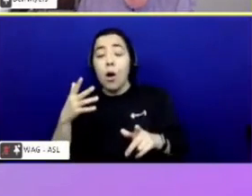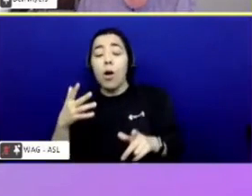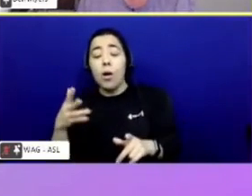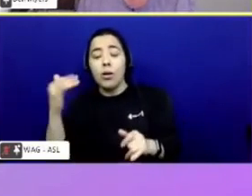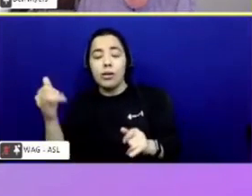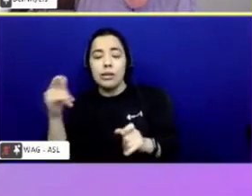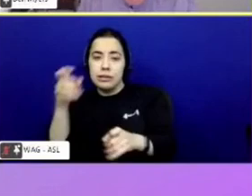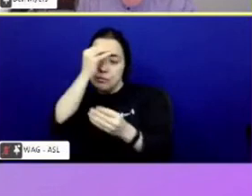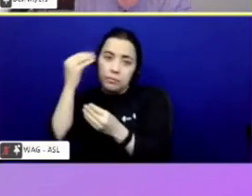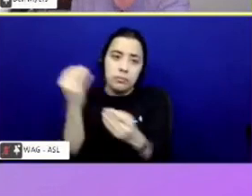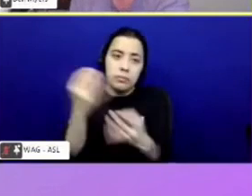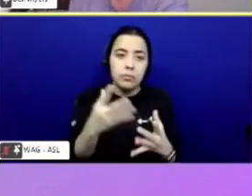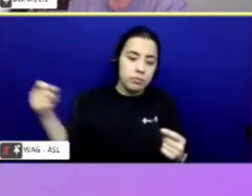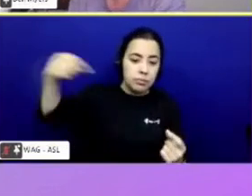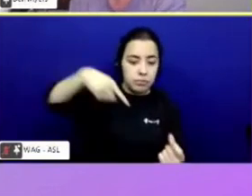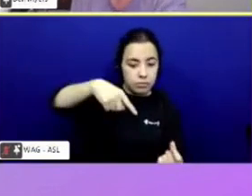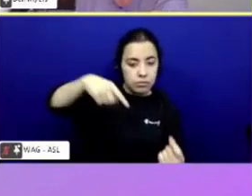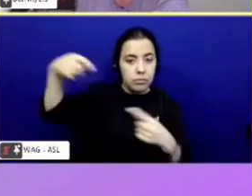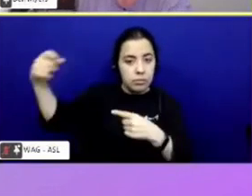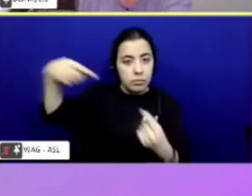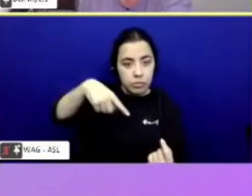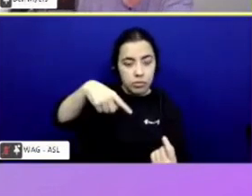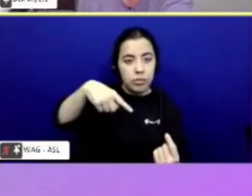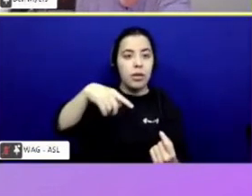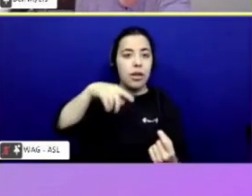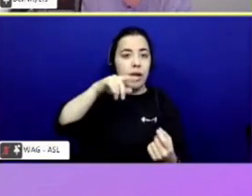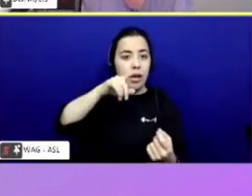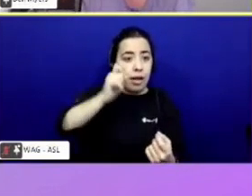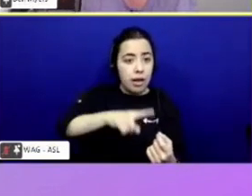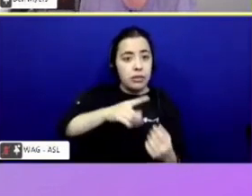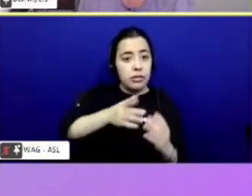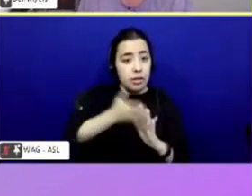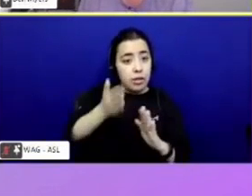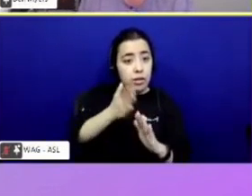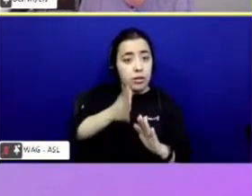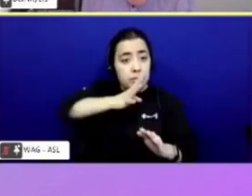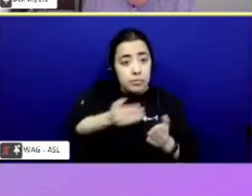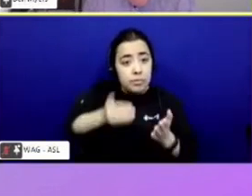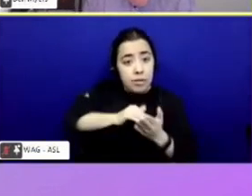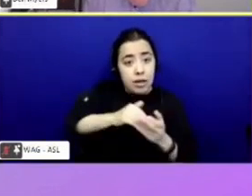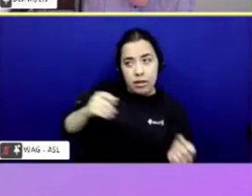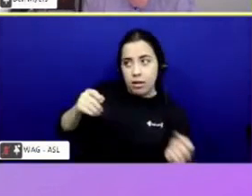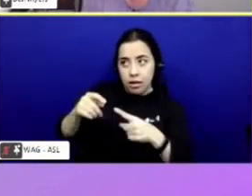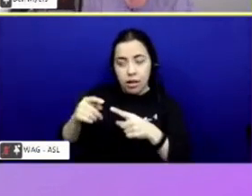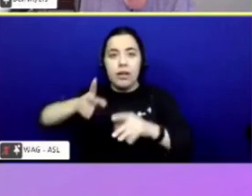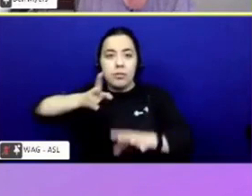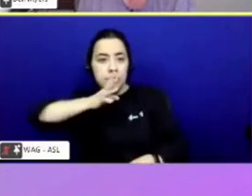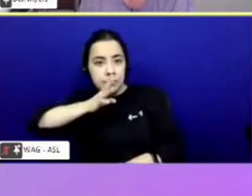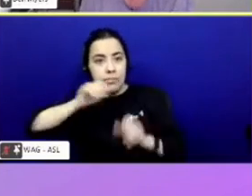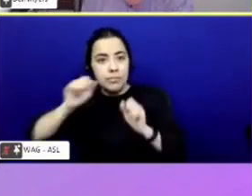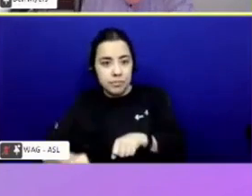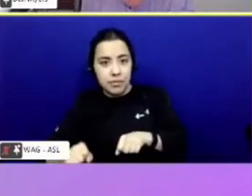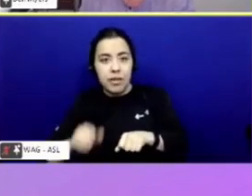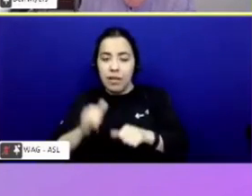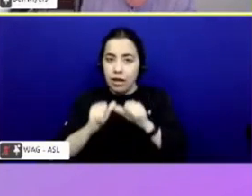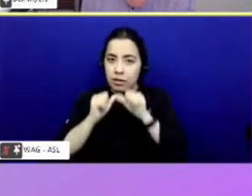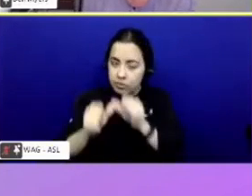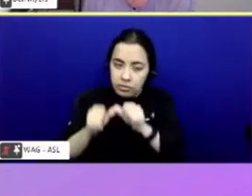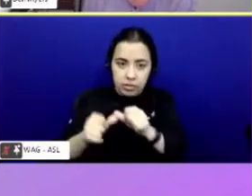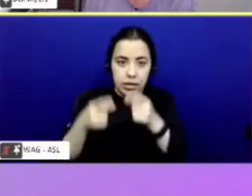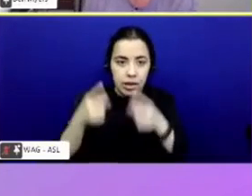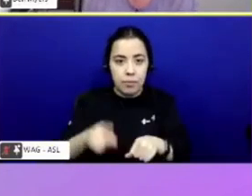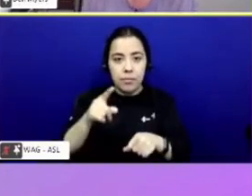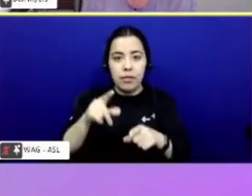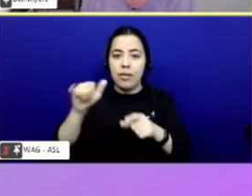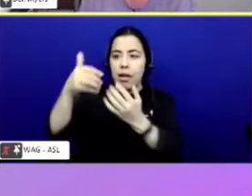operating system again so that the screen reader can then parse it. And this is constantly happening. It turns out browsers